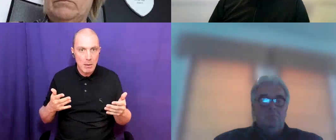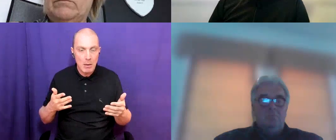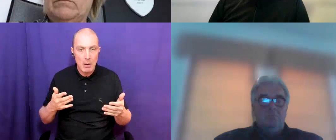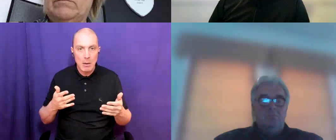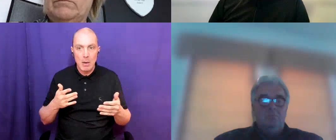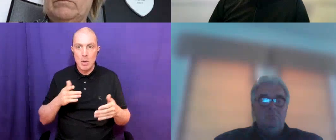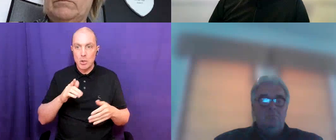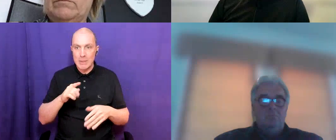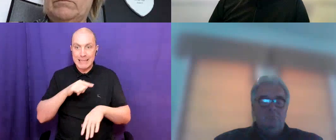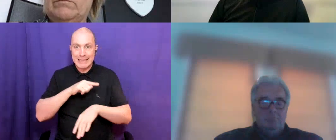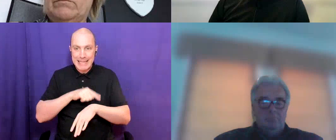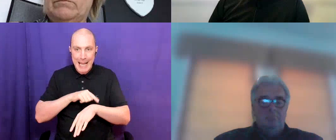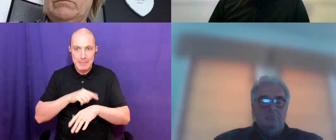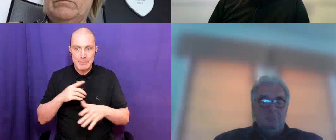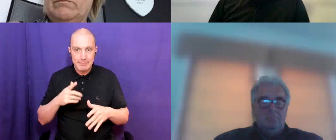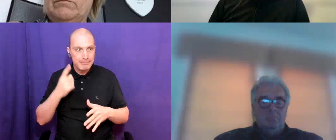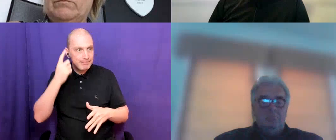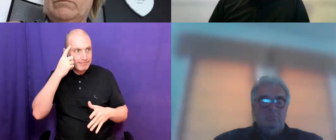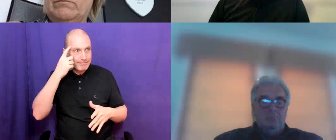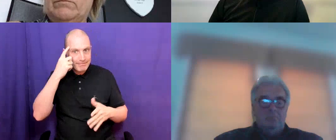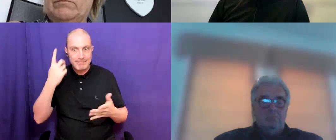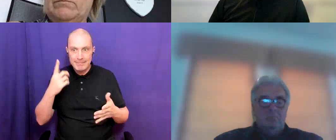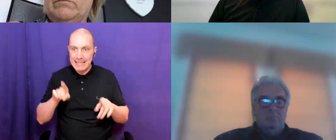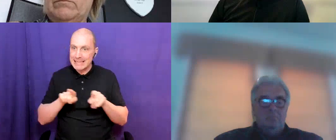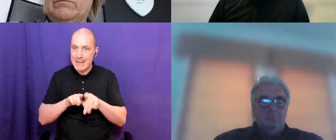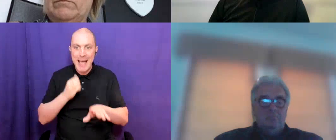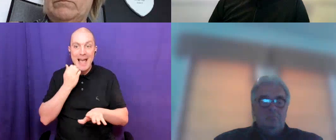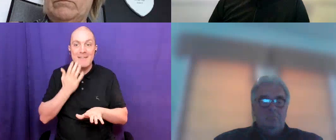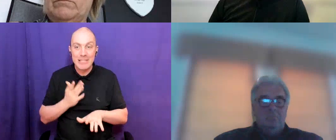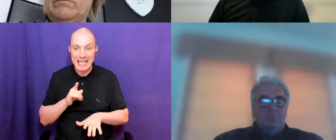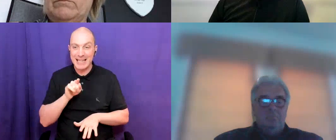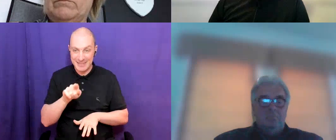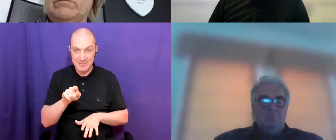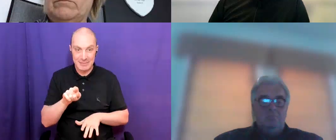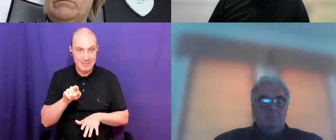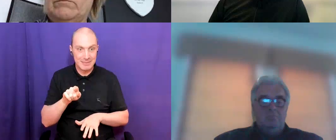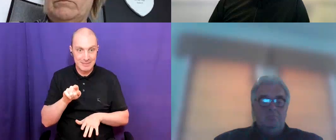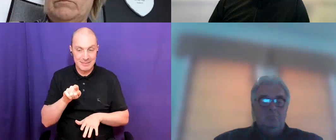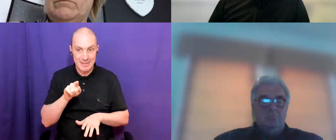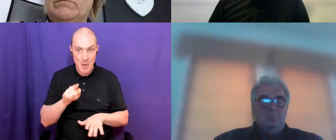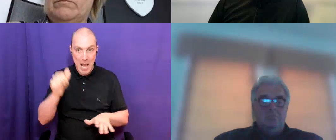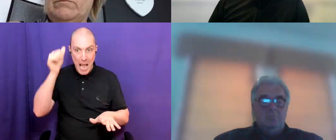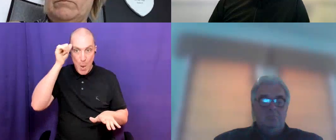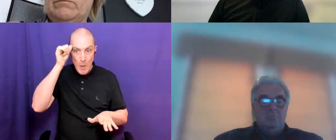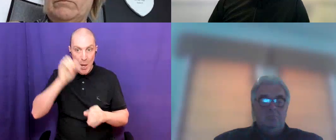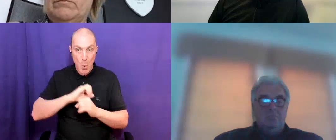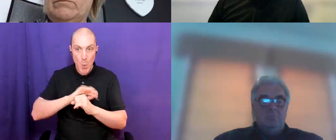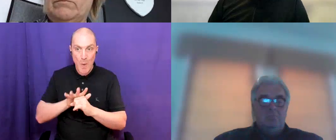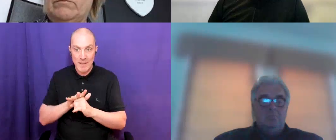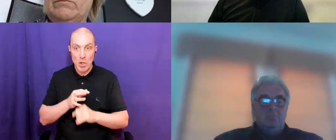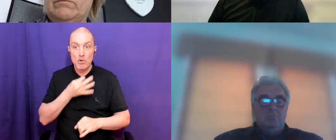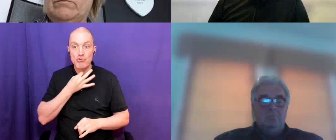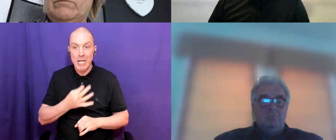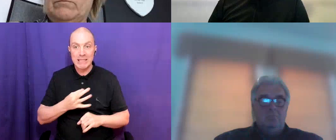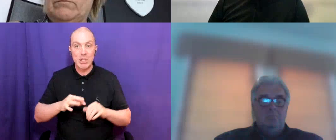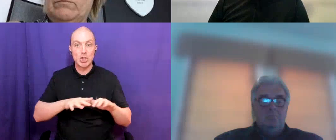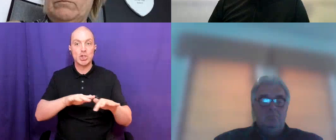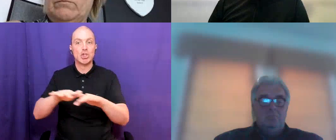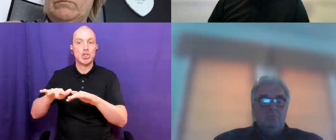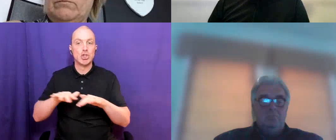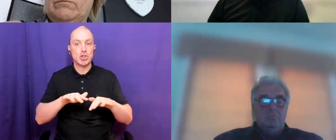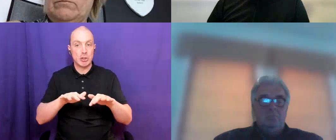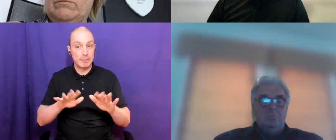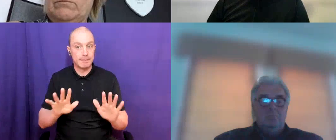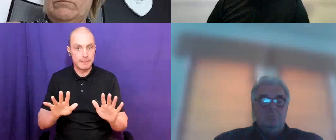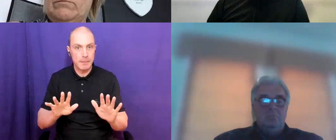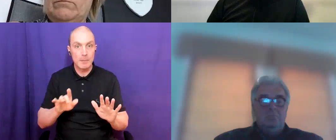common sense that you're displaying day in, day out, as we are aware of some of the COVID risks. A screen will also